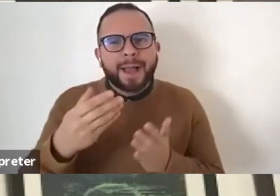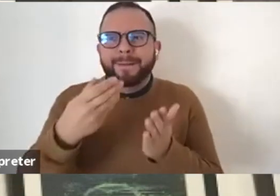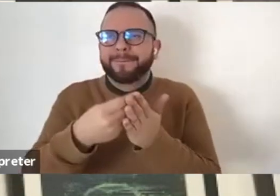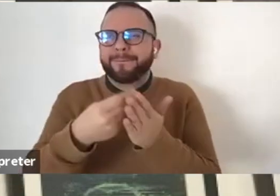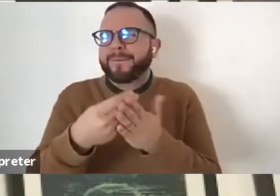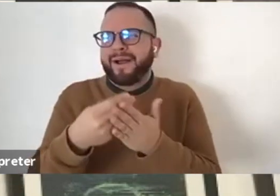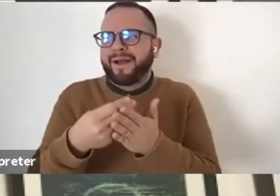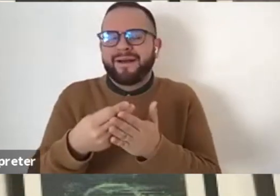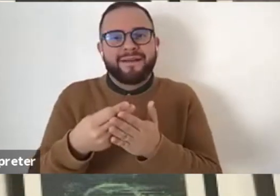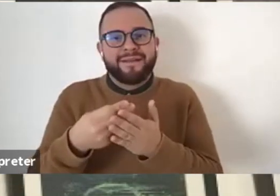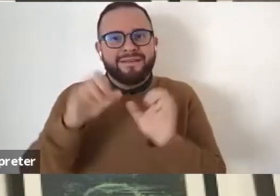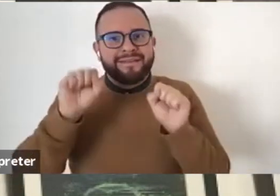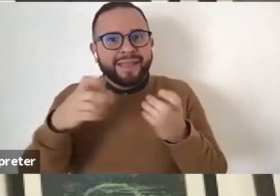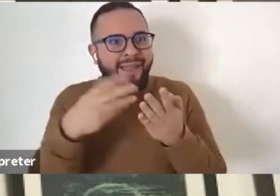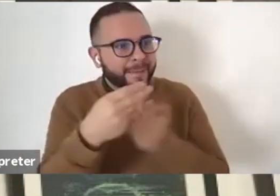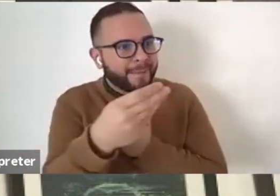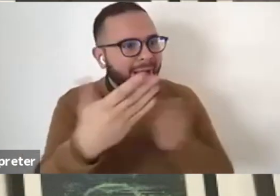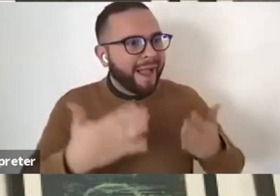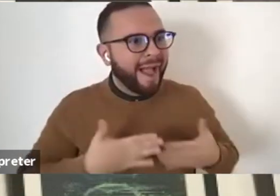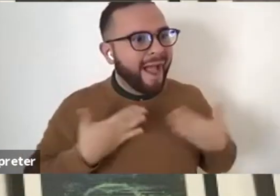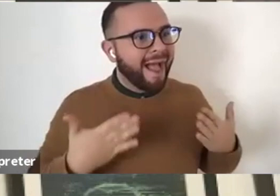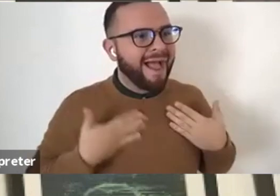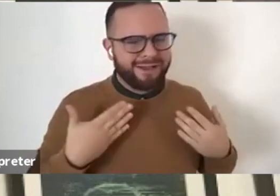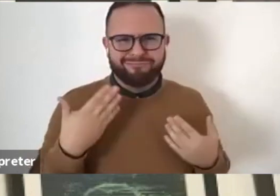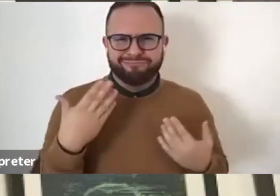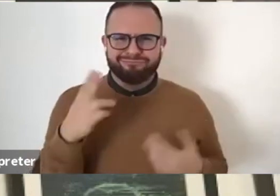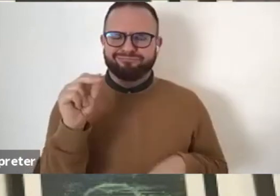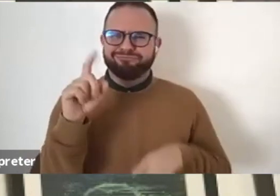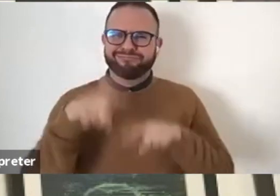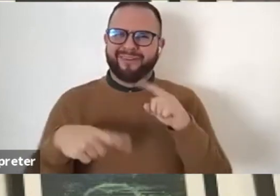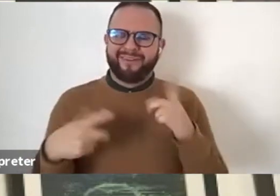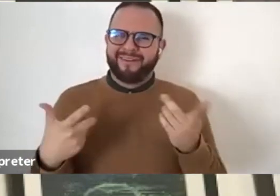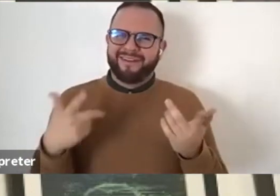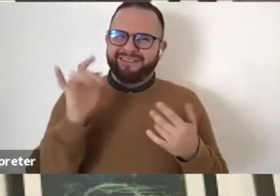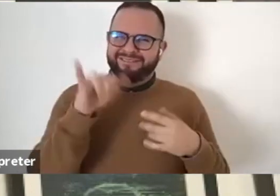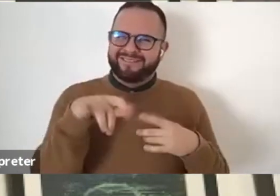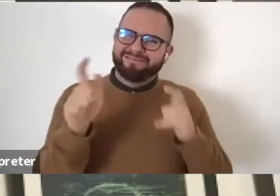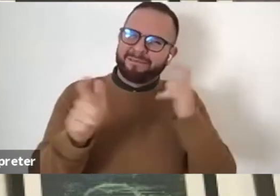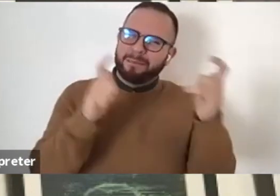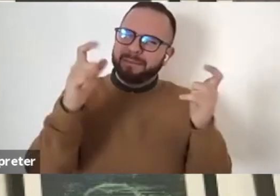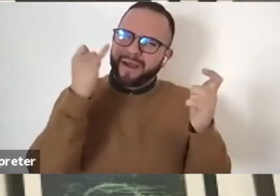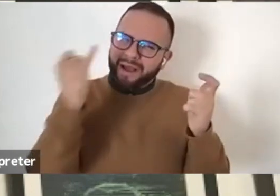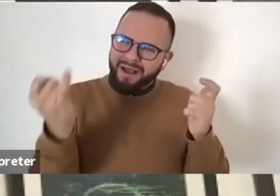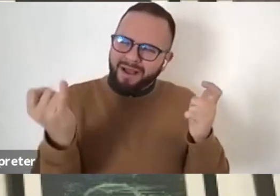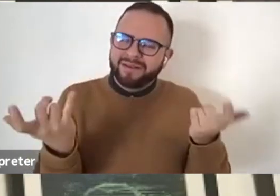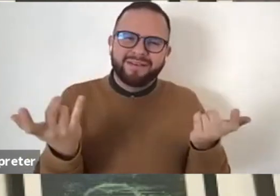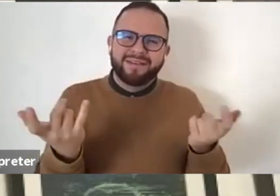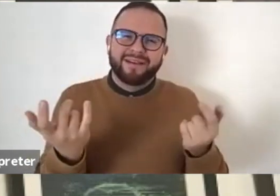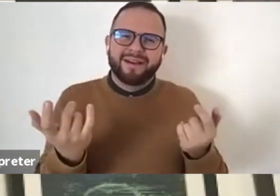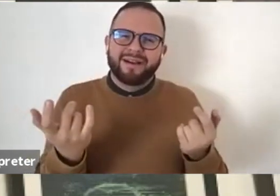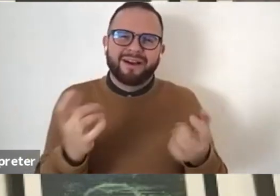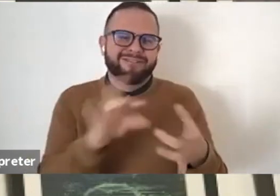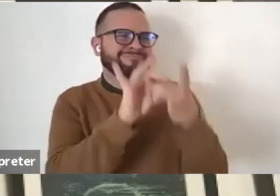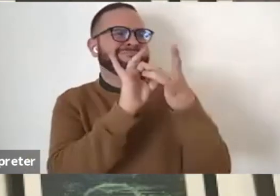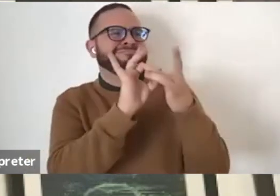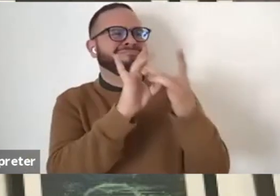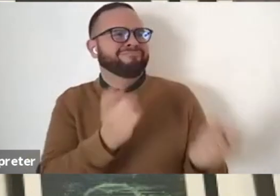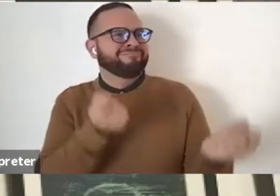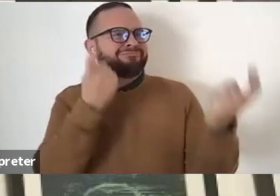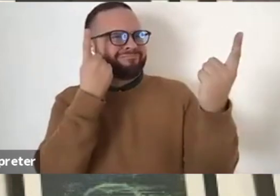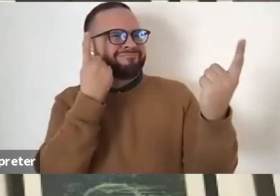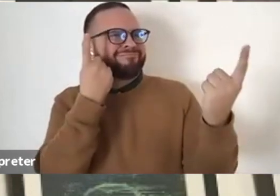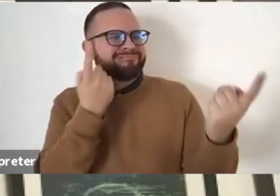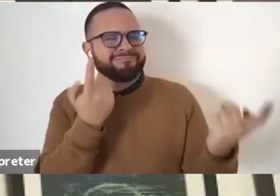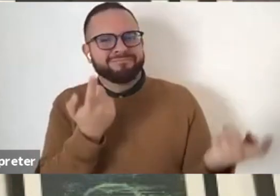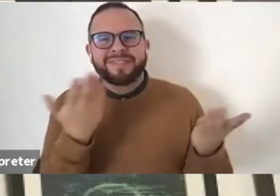you happiness is, a very big thread. And I think, very, very relatable to us in the US.